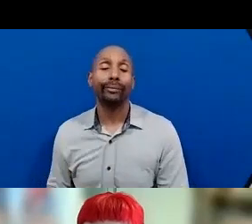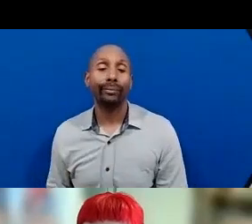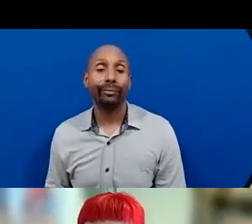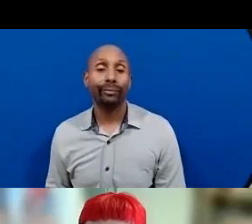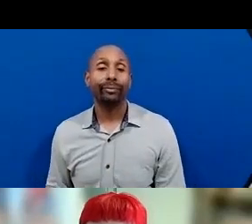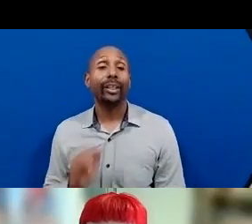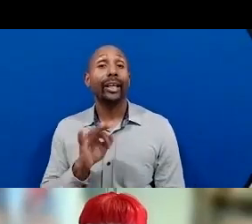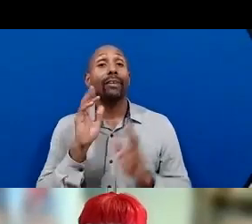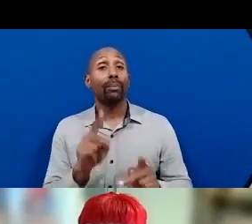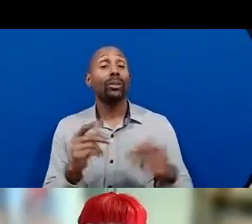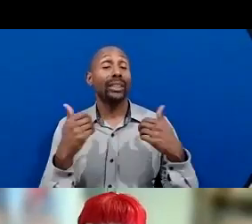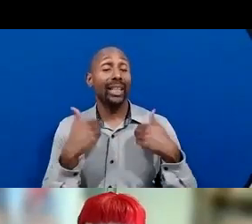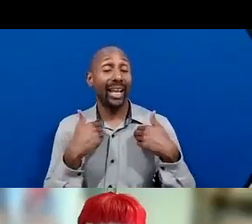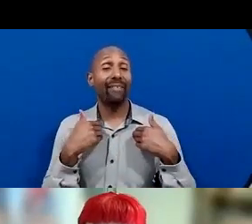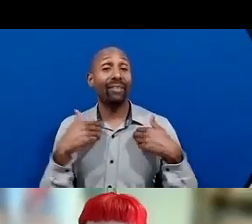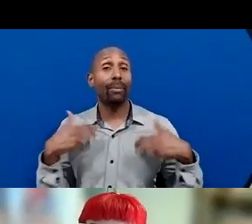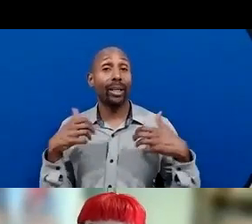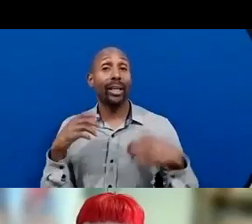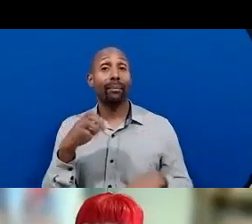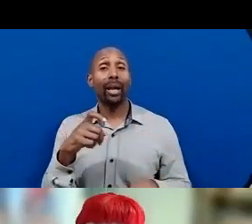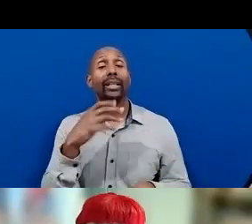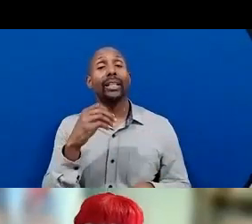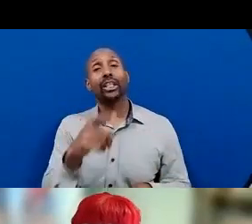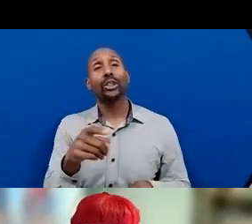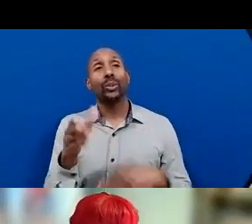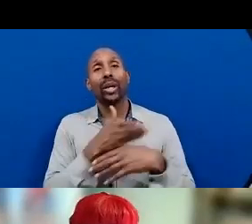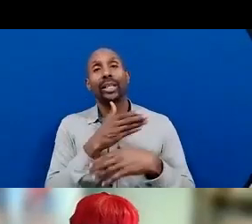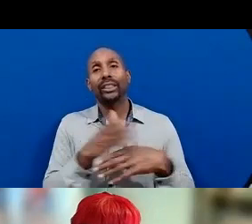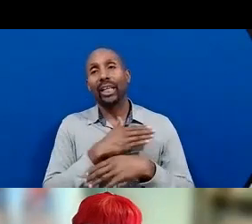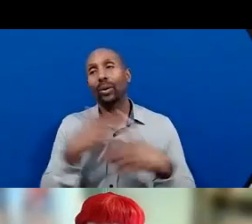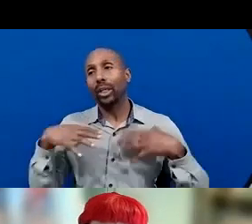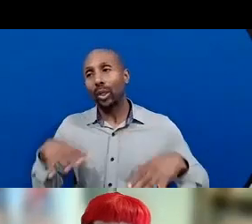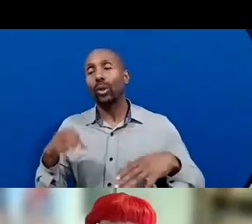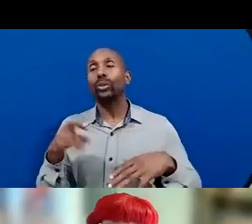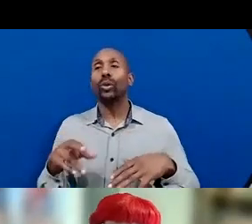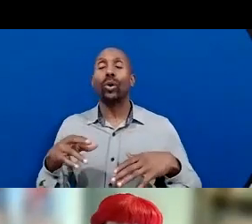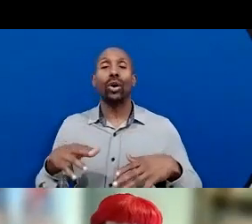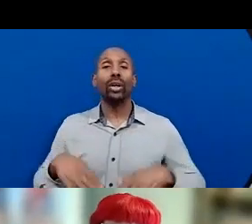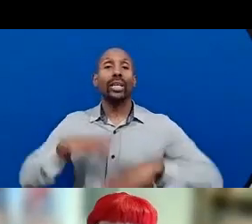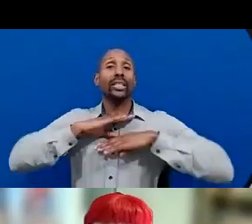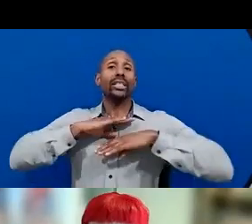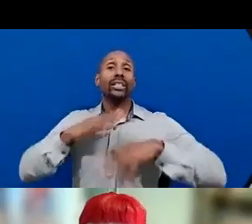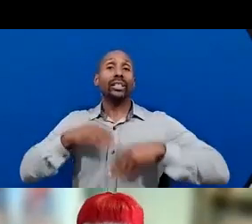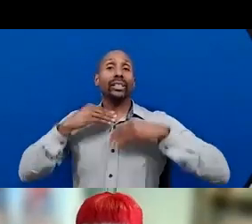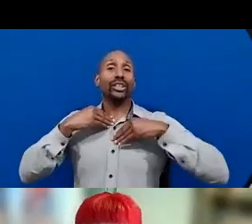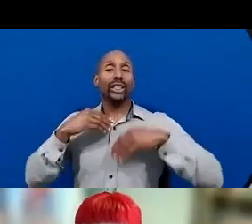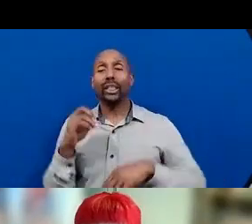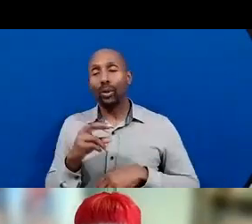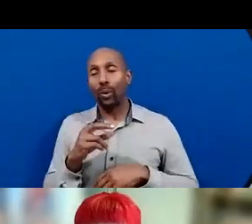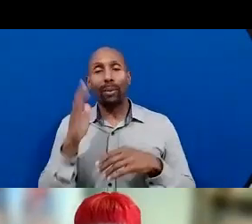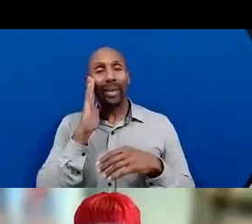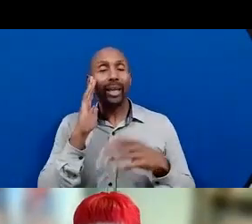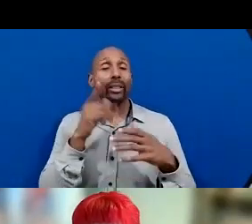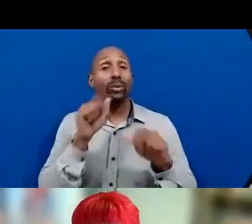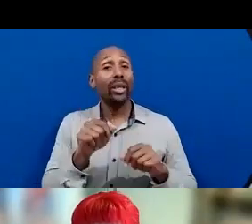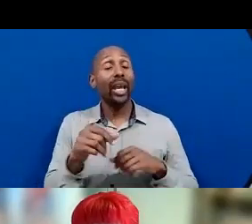and you're sharing a bed, or you're sharing clothes or sheets, you can get it through their clothes